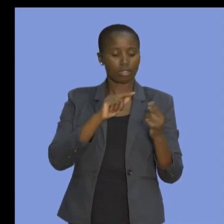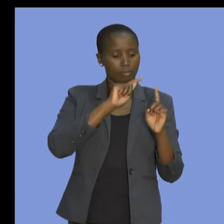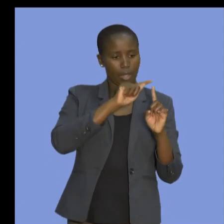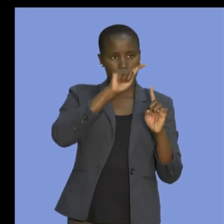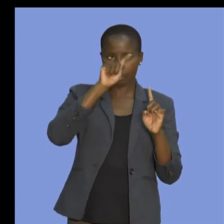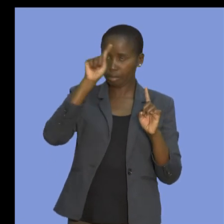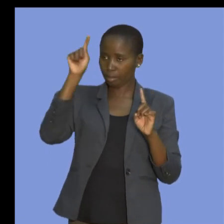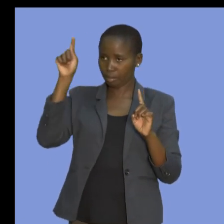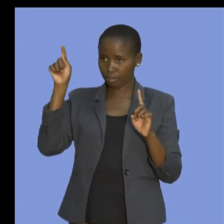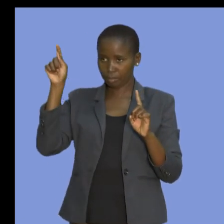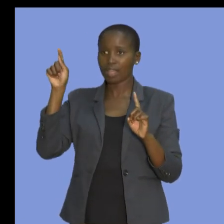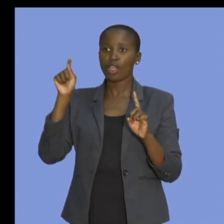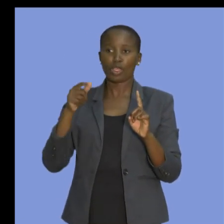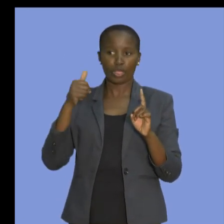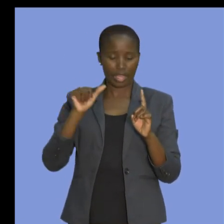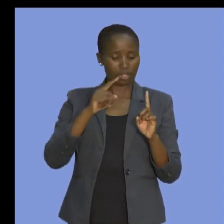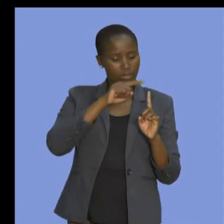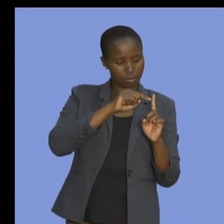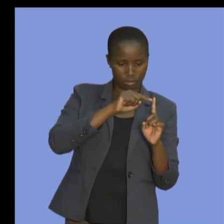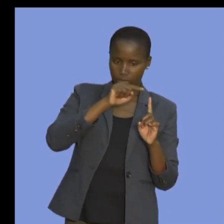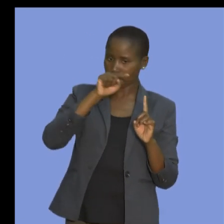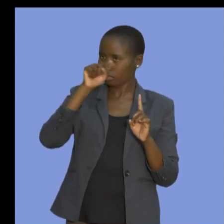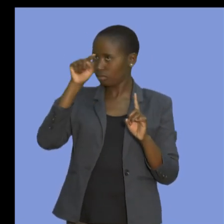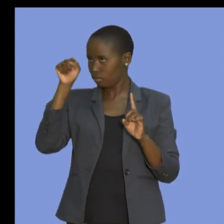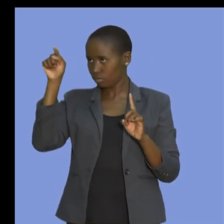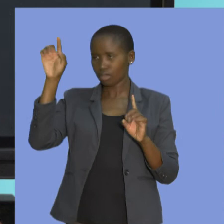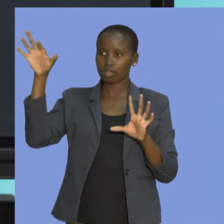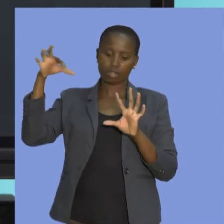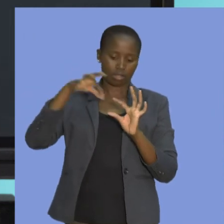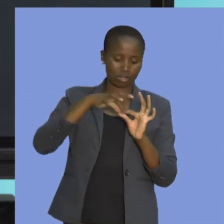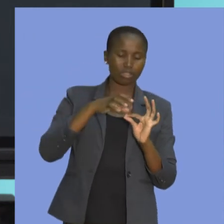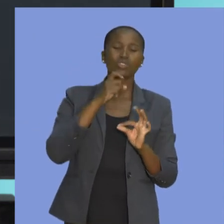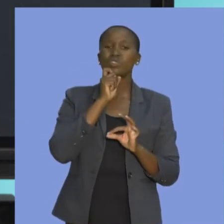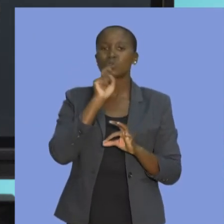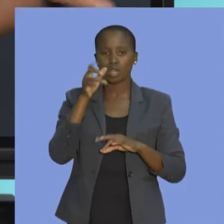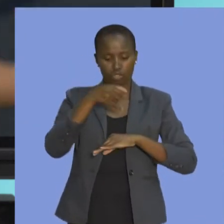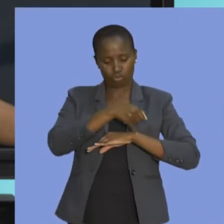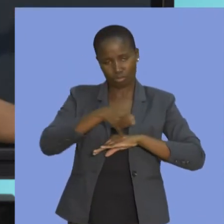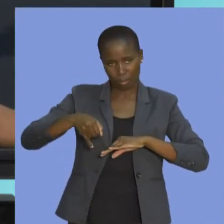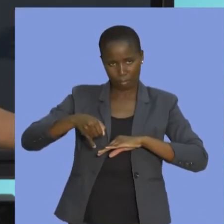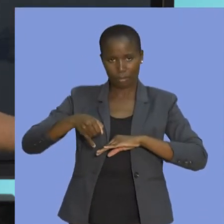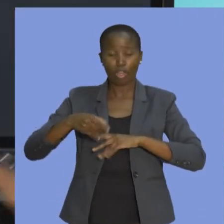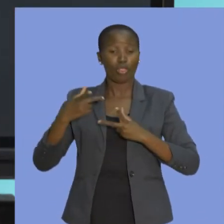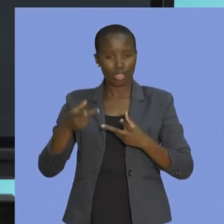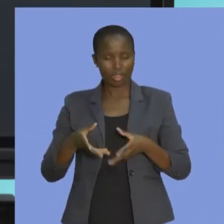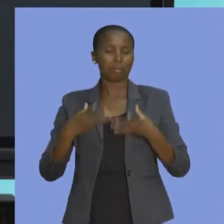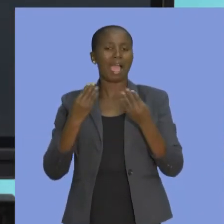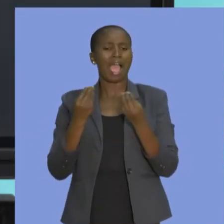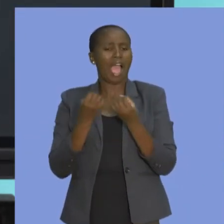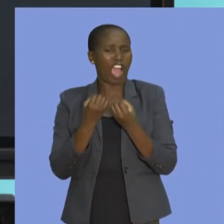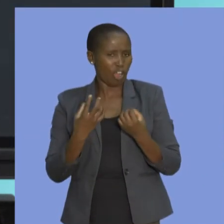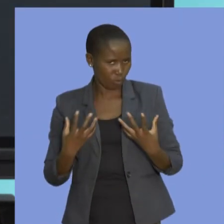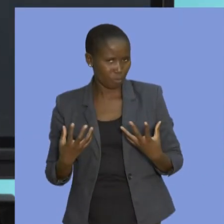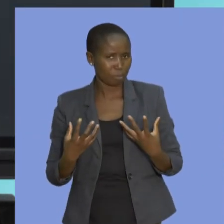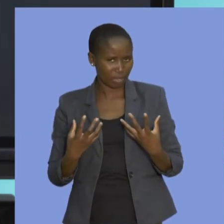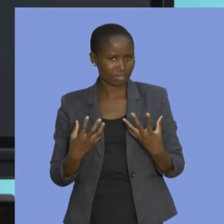and we connect with a ruler, and we get our cumulative frequency. So how do we get